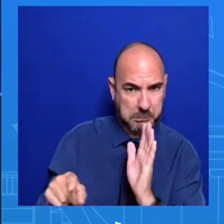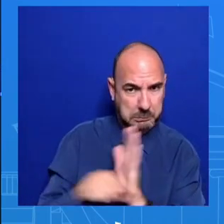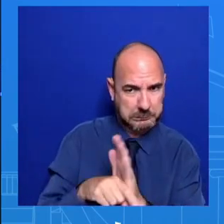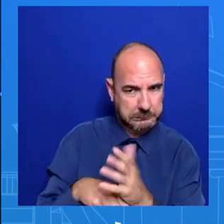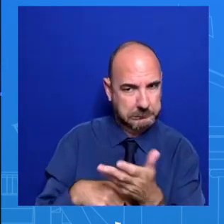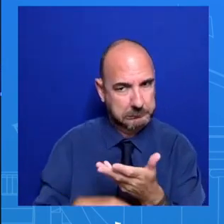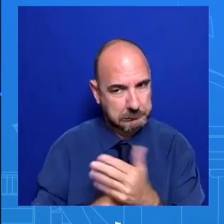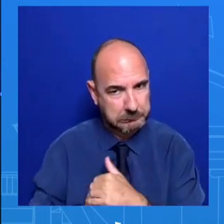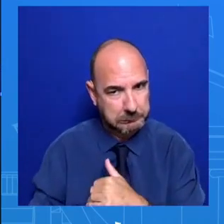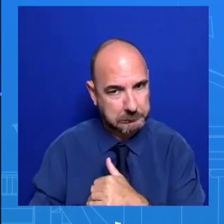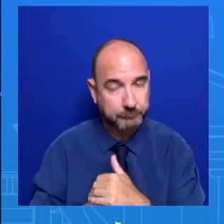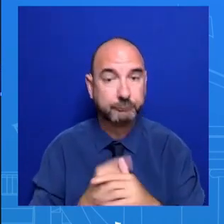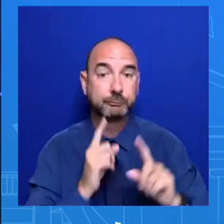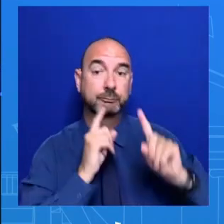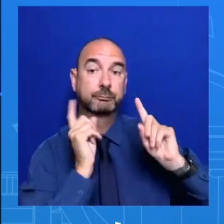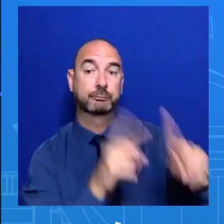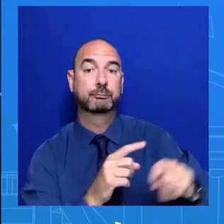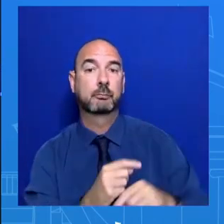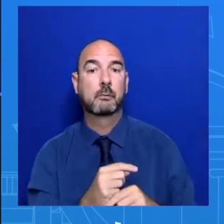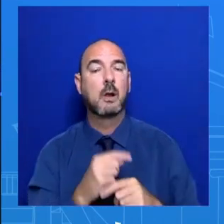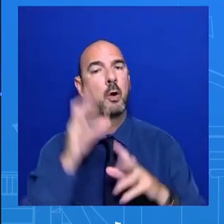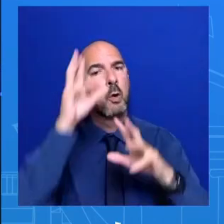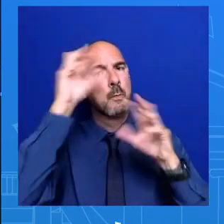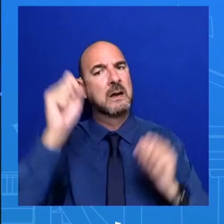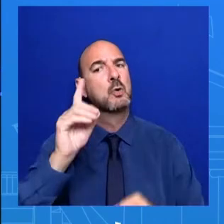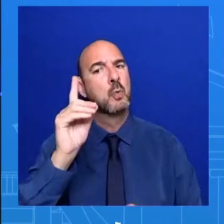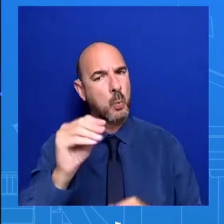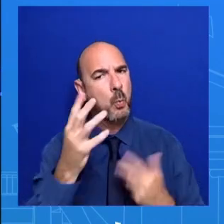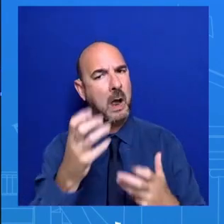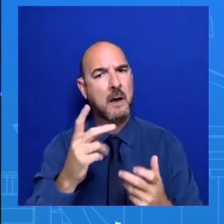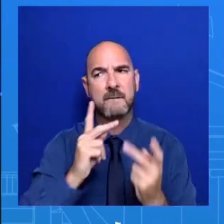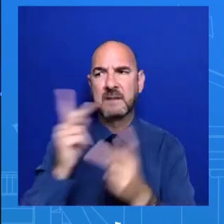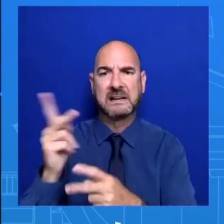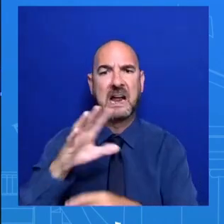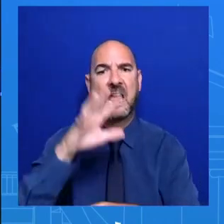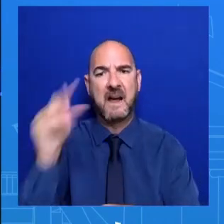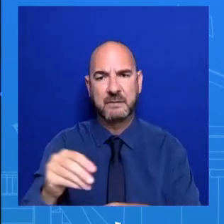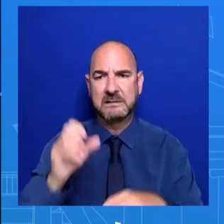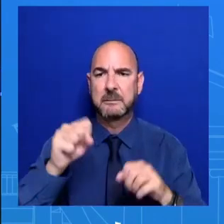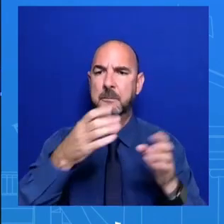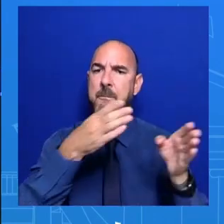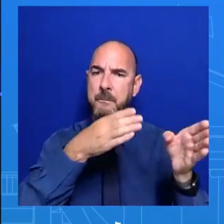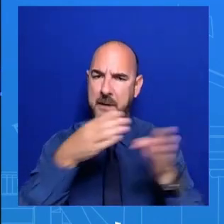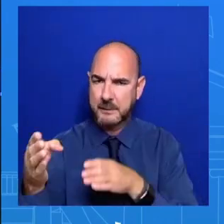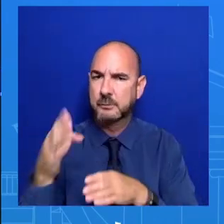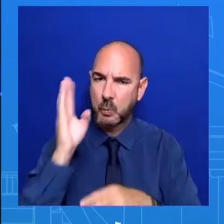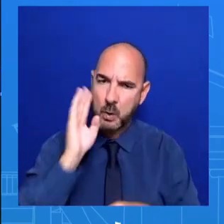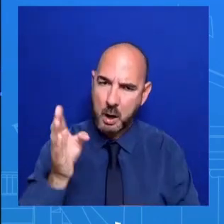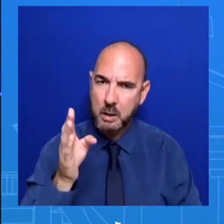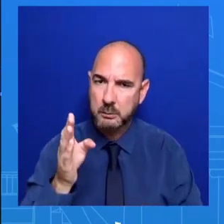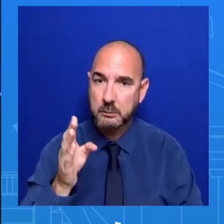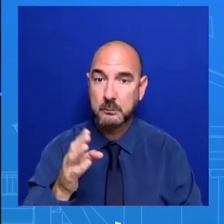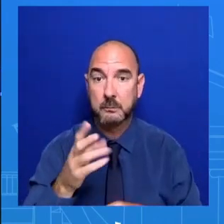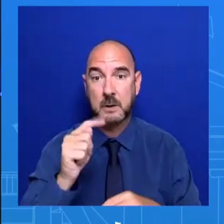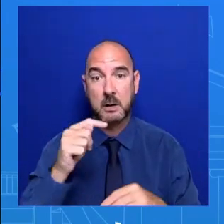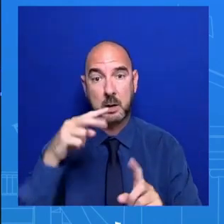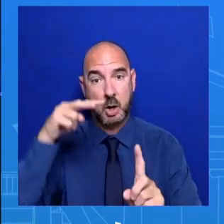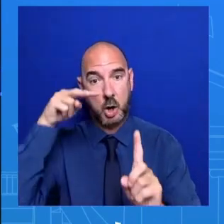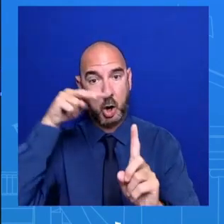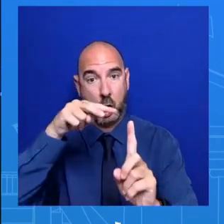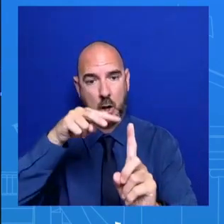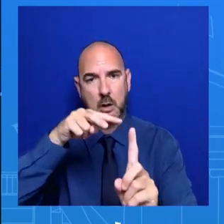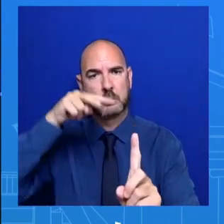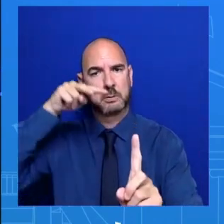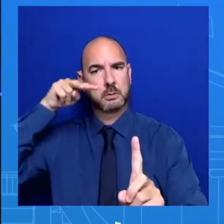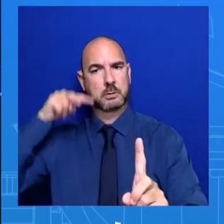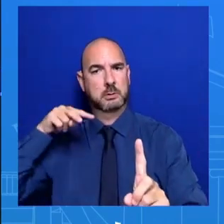to do so as president of the United States. I obviously don't have anything to announce today. But if you look at the breadth of his personal engagement on this issue, including being a